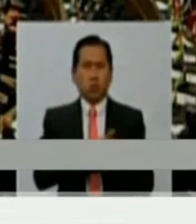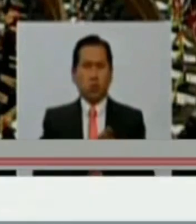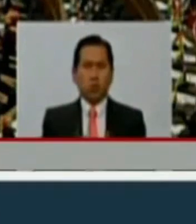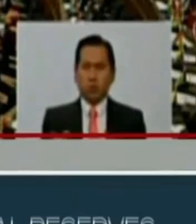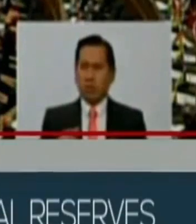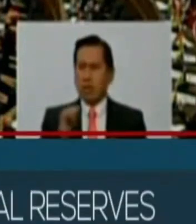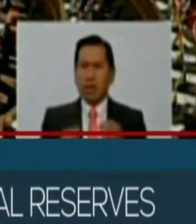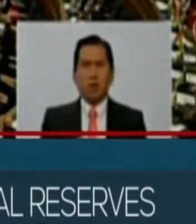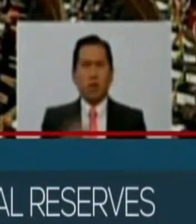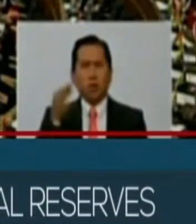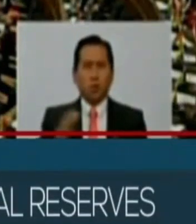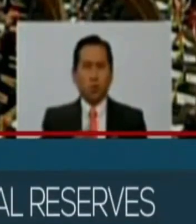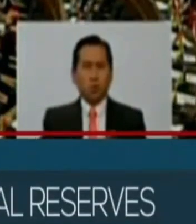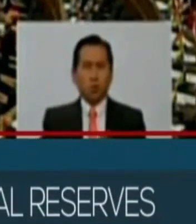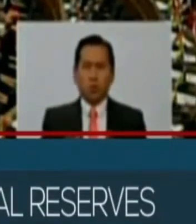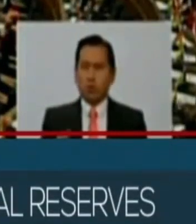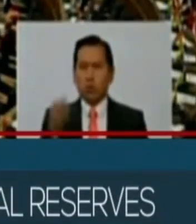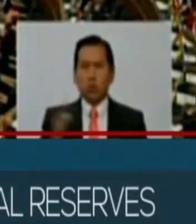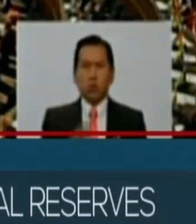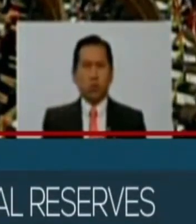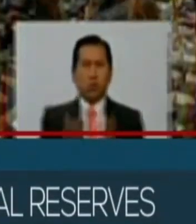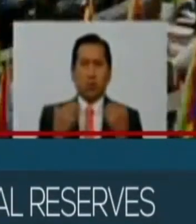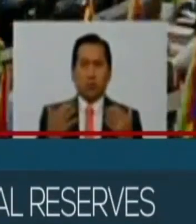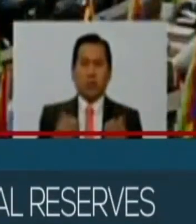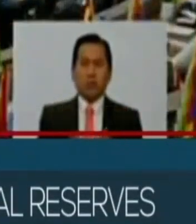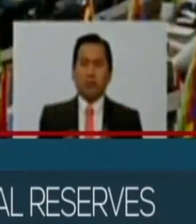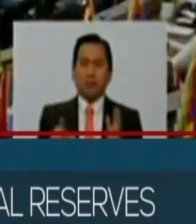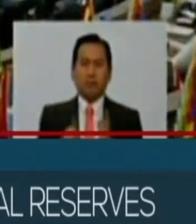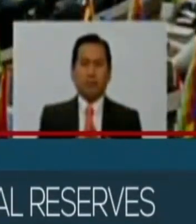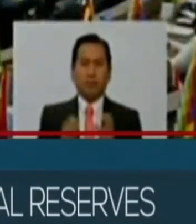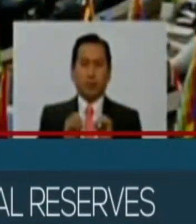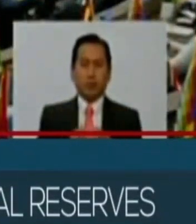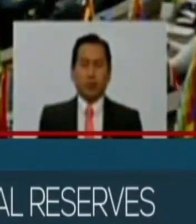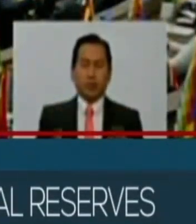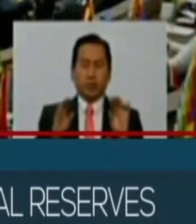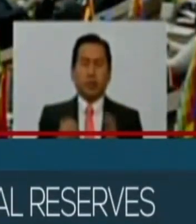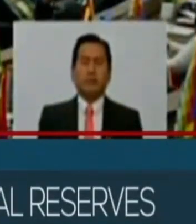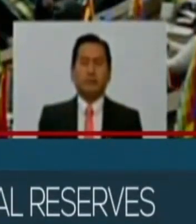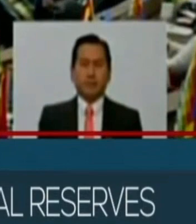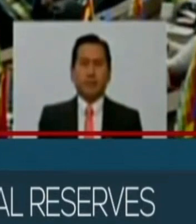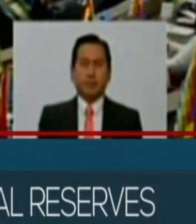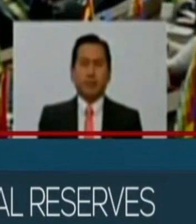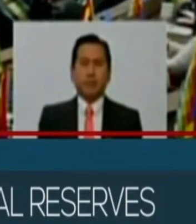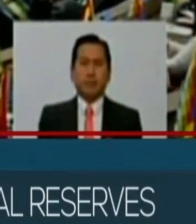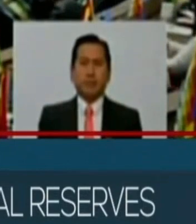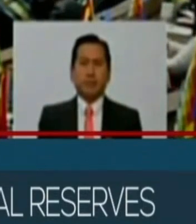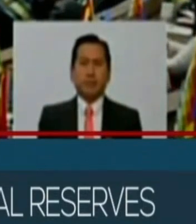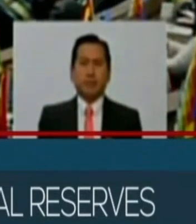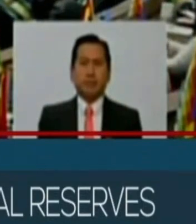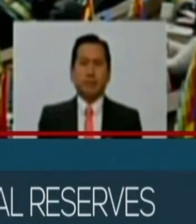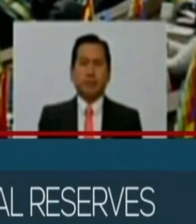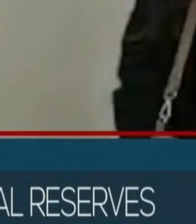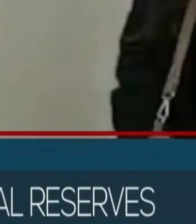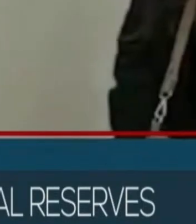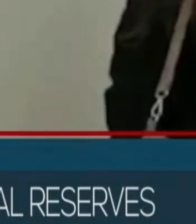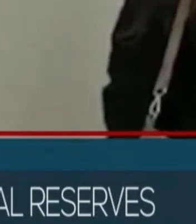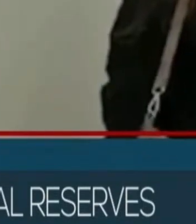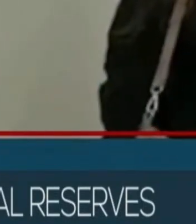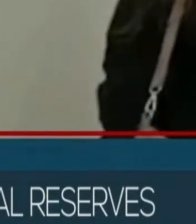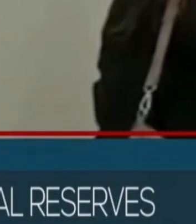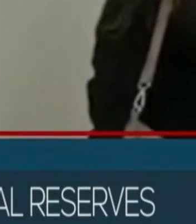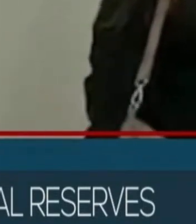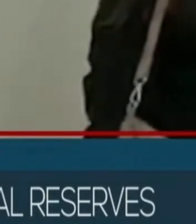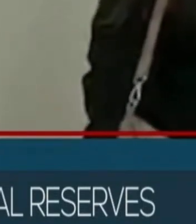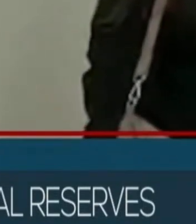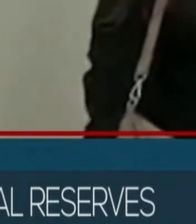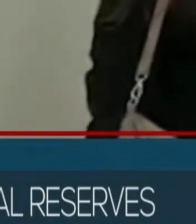the legislation will go to the executive power for its promulgation. Under the gold law, the Central Bank of Bolivia will